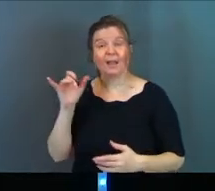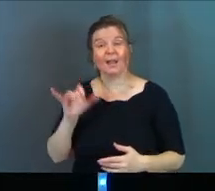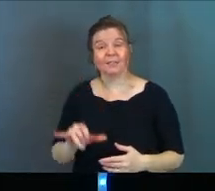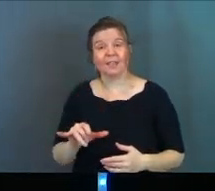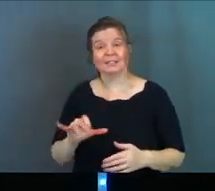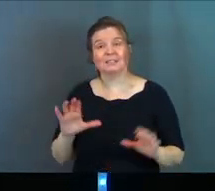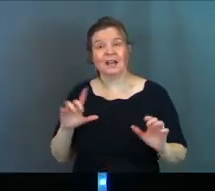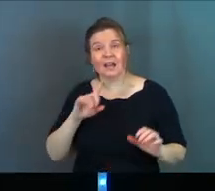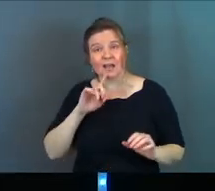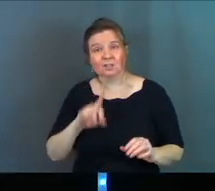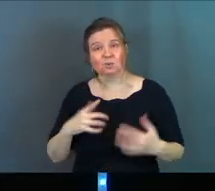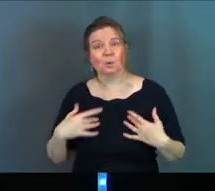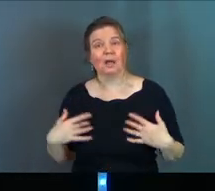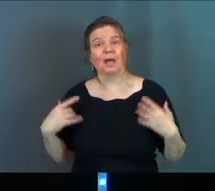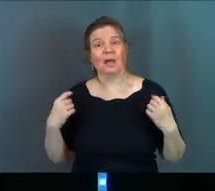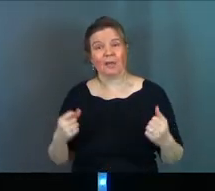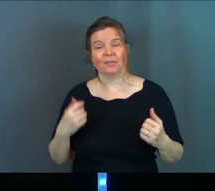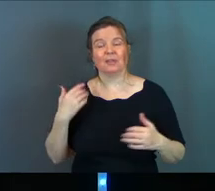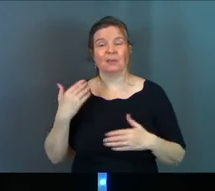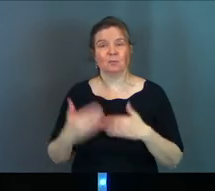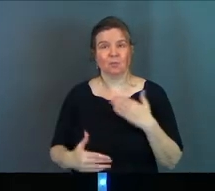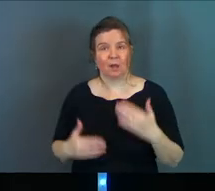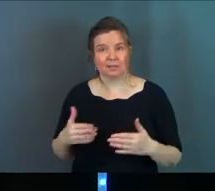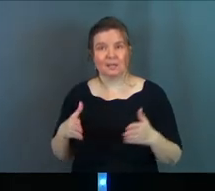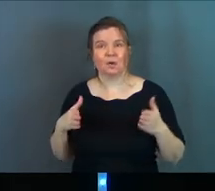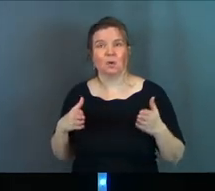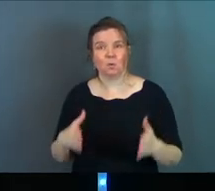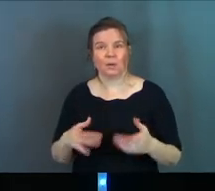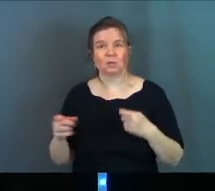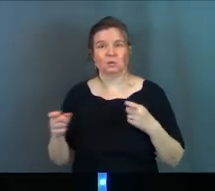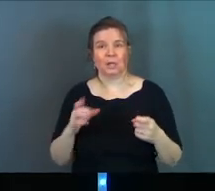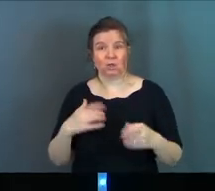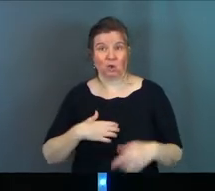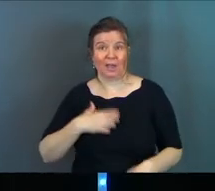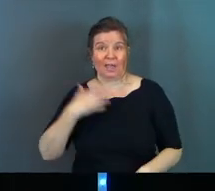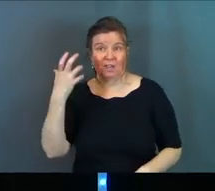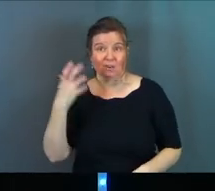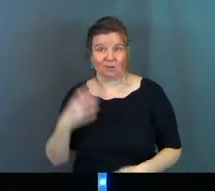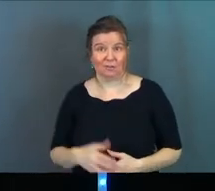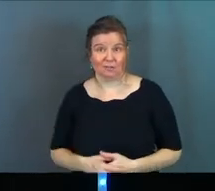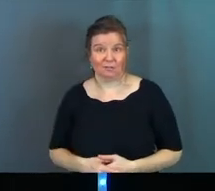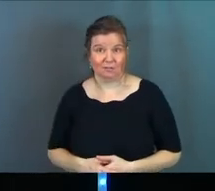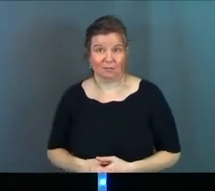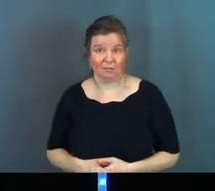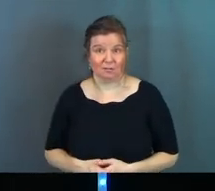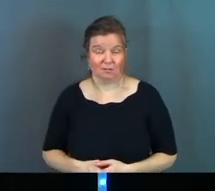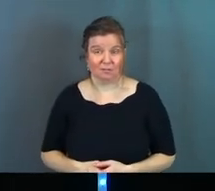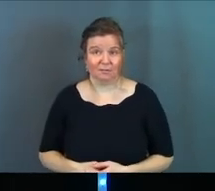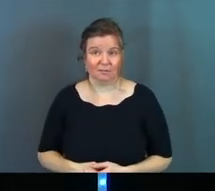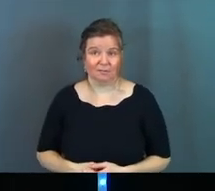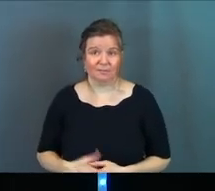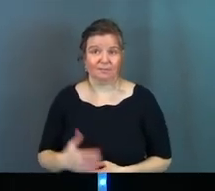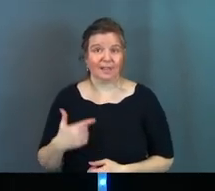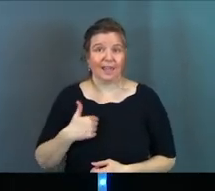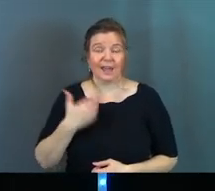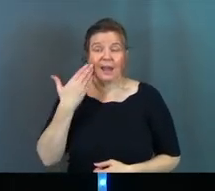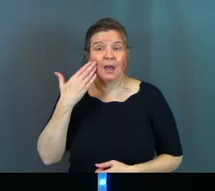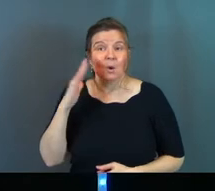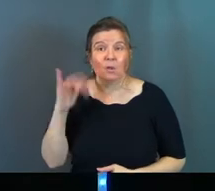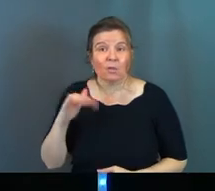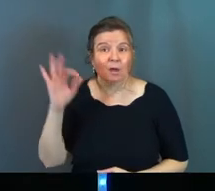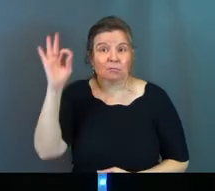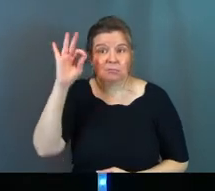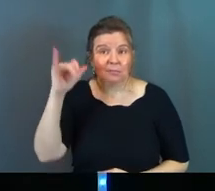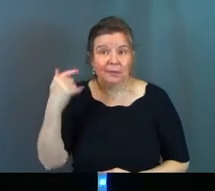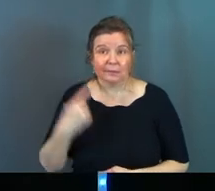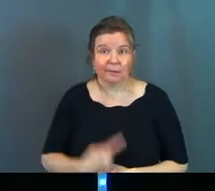And that's an actual healthy process and way to handle your anger, everybody. And I didn't know